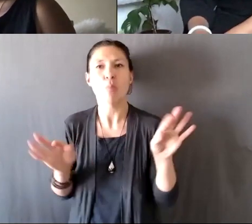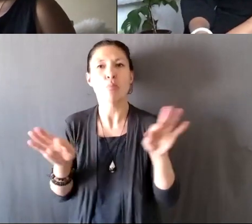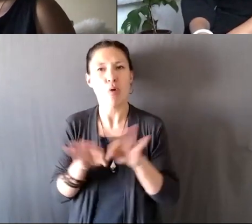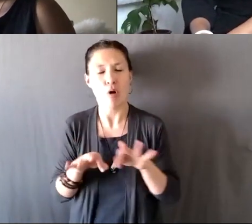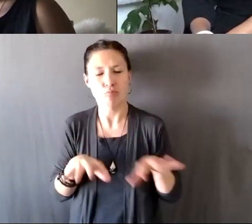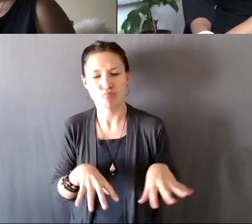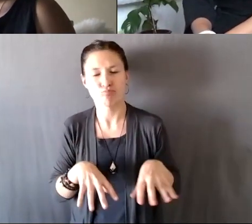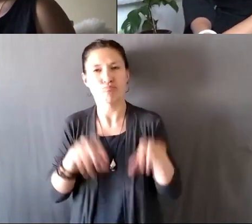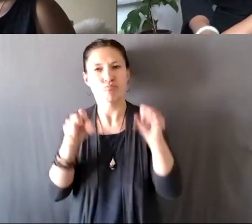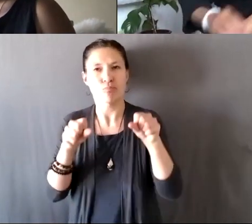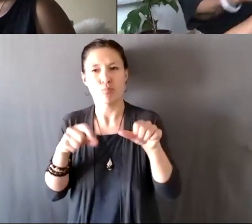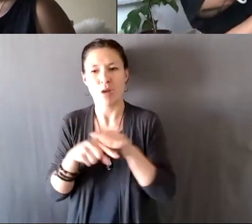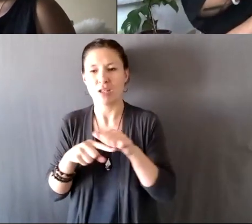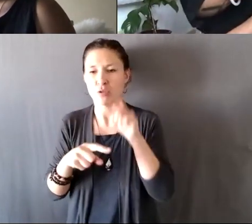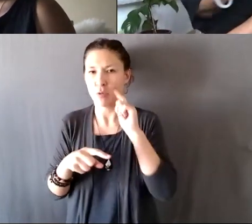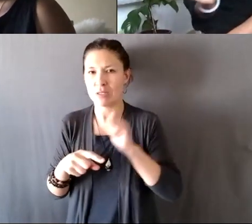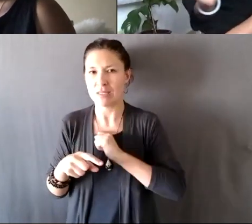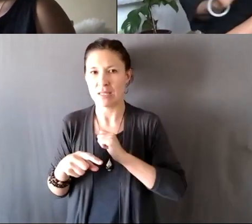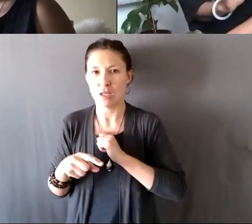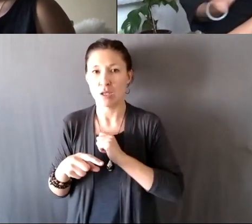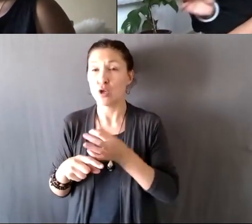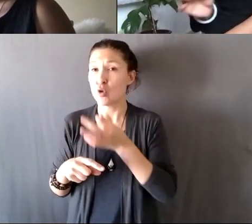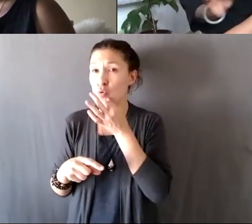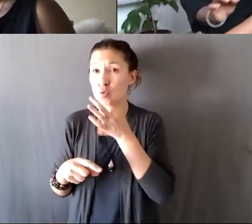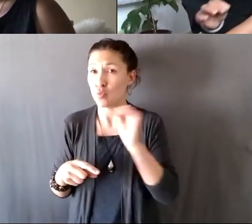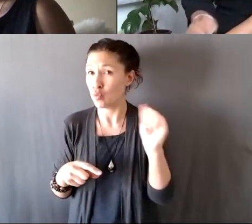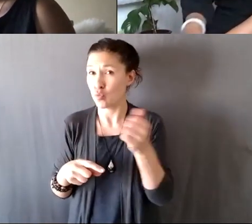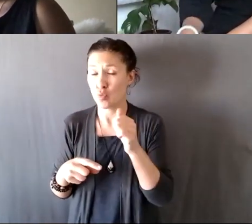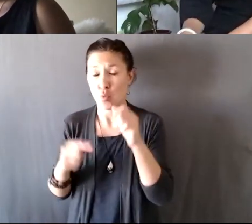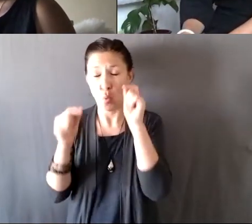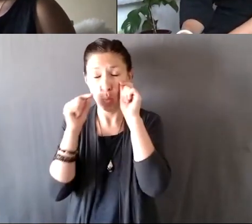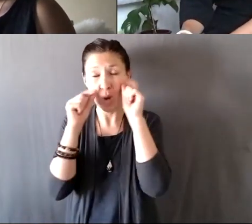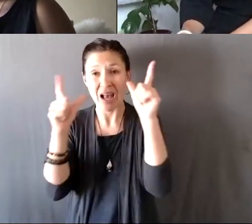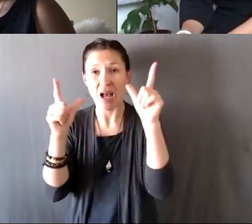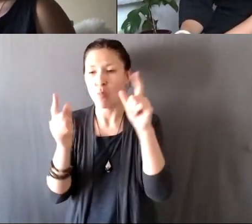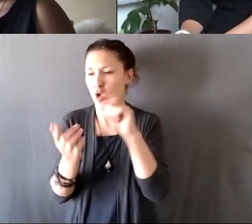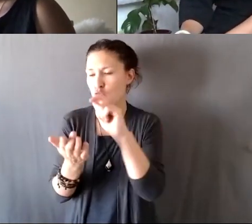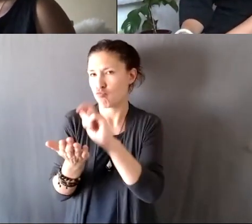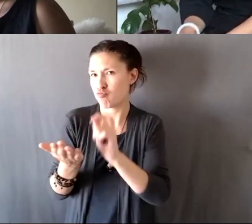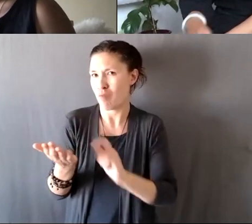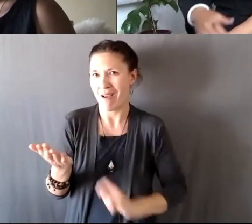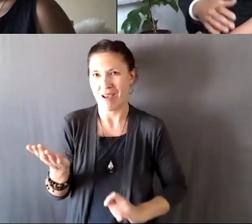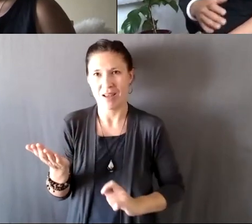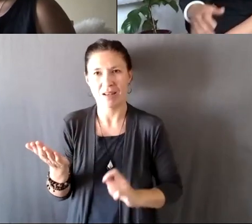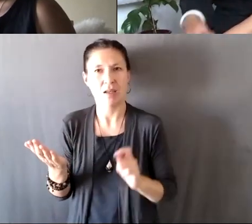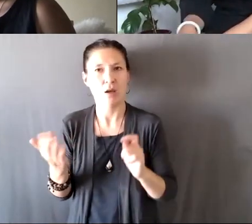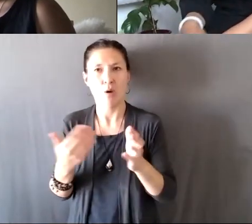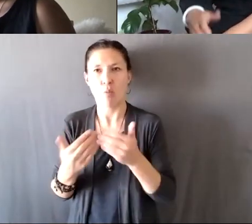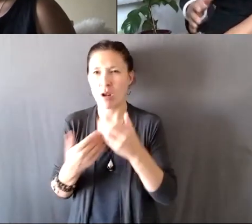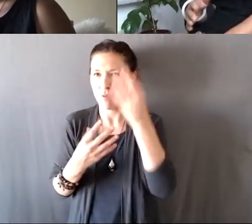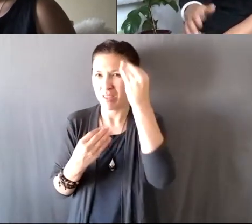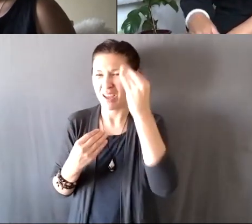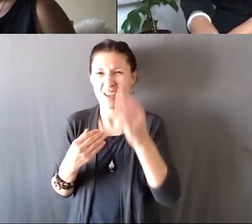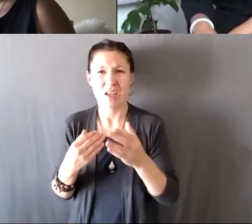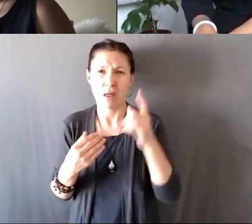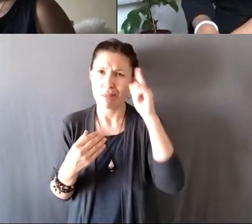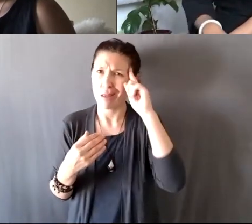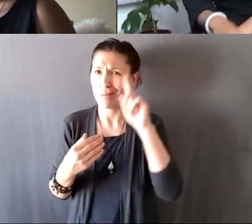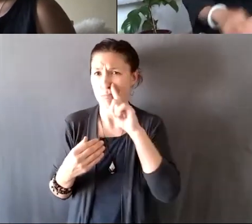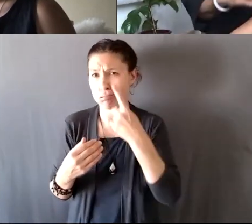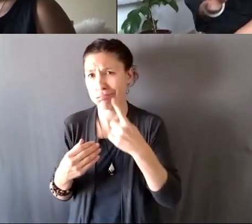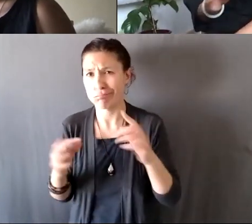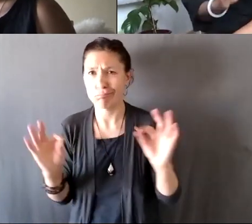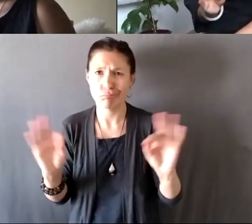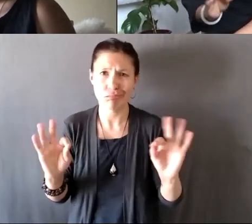soon as you wake up, just writing down everything that's on your mind, whether it's very banal or whether it's extremely profound,